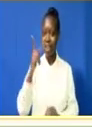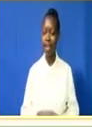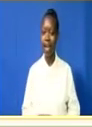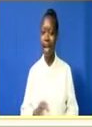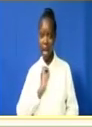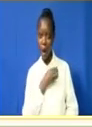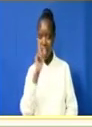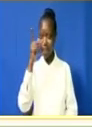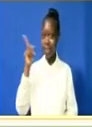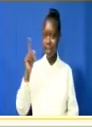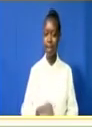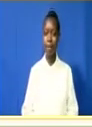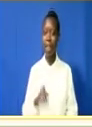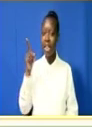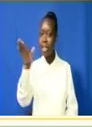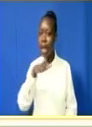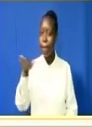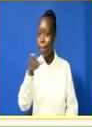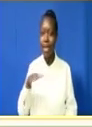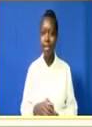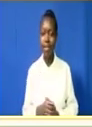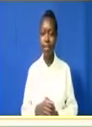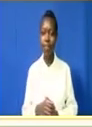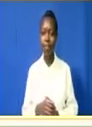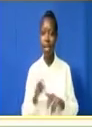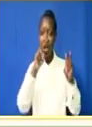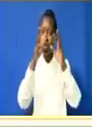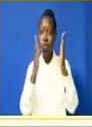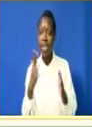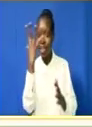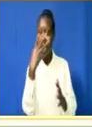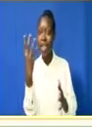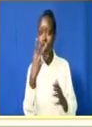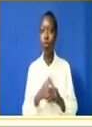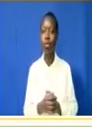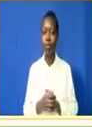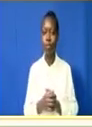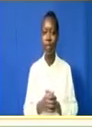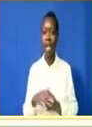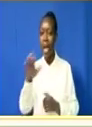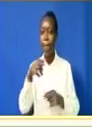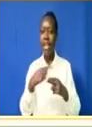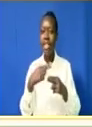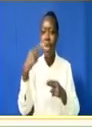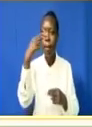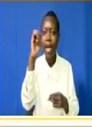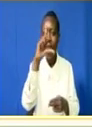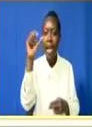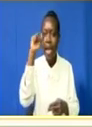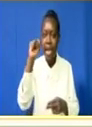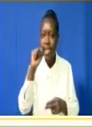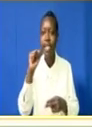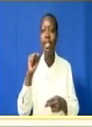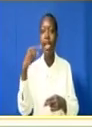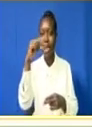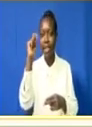Where is this? That's a place. It's a tourist attraction site. Wow. A place known as Hell's Gate. I need to go. It's beautiful. No, please